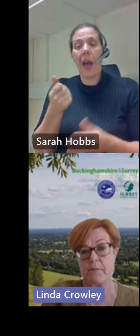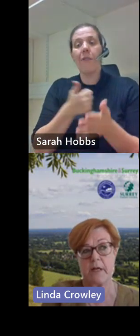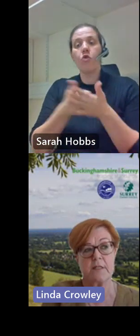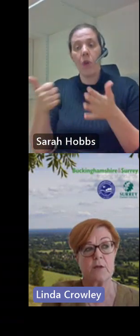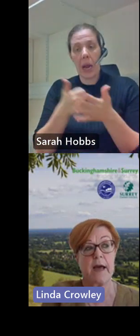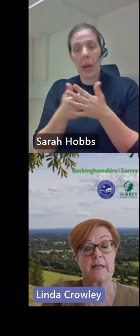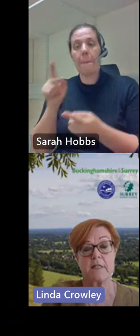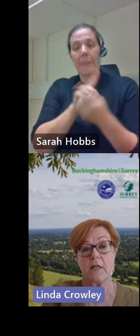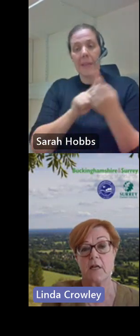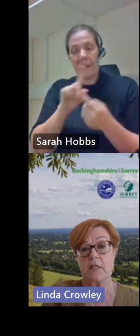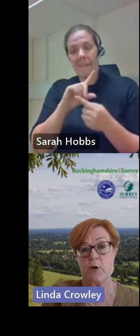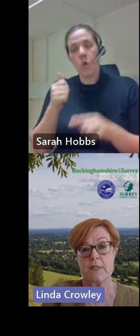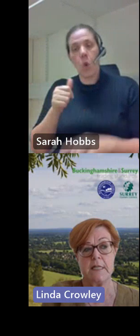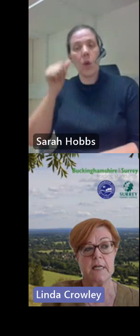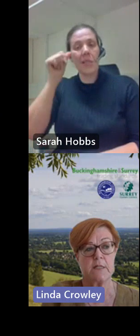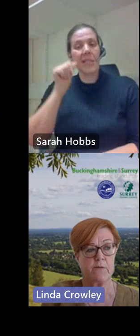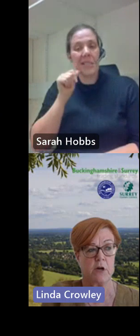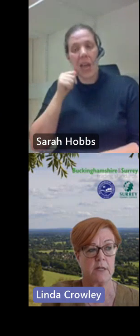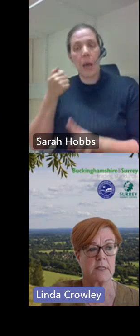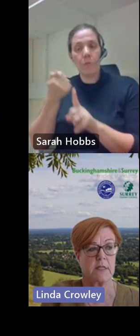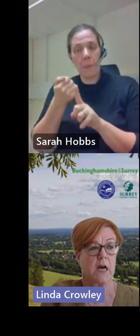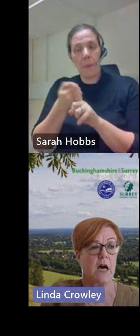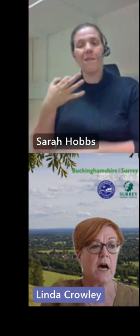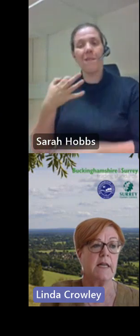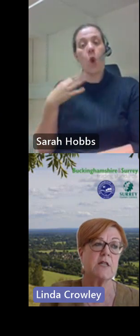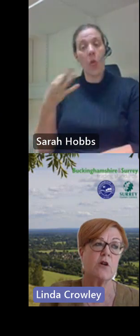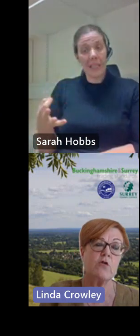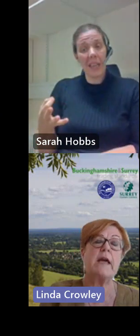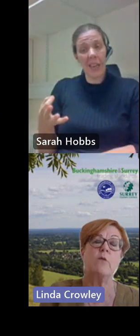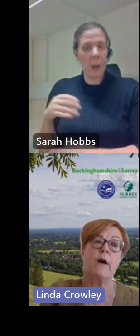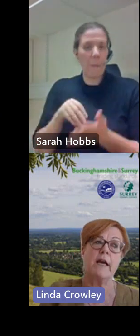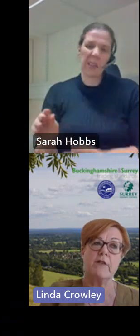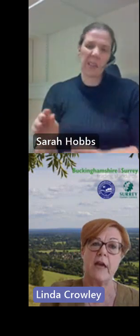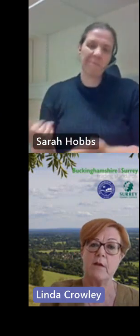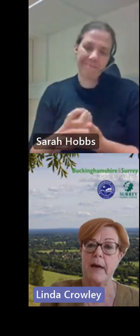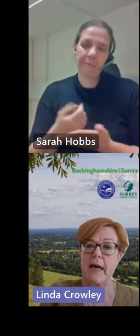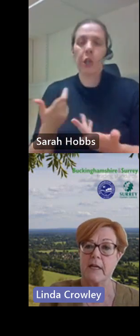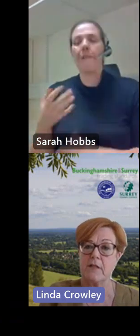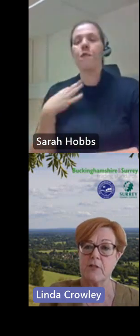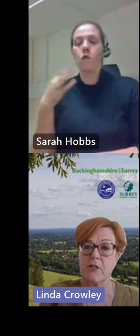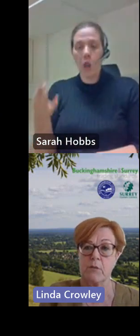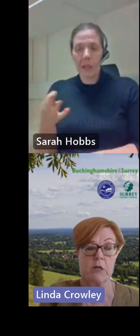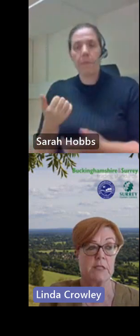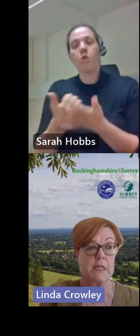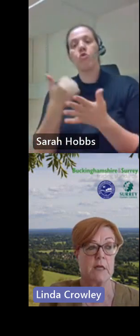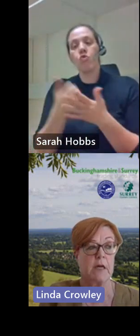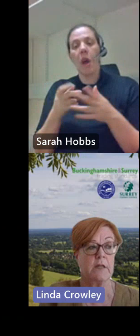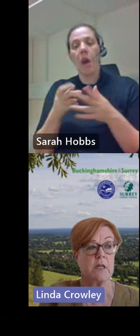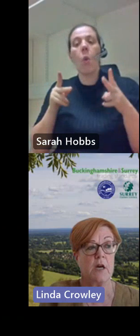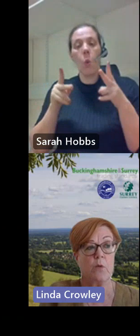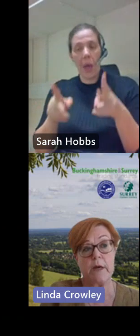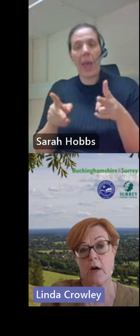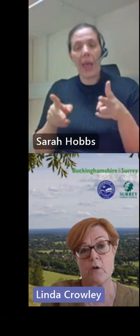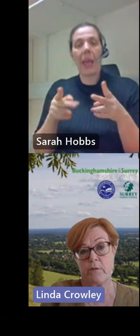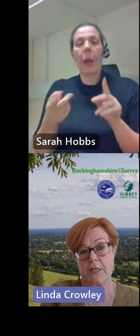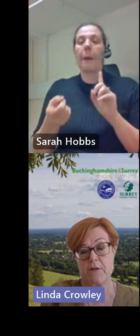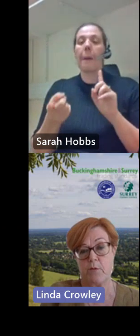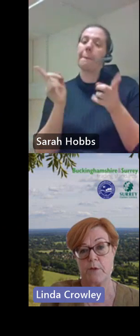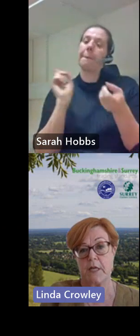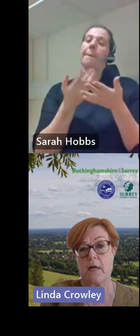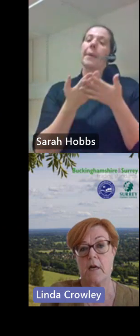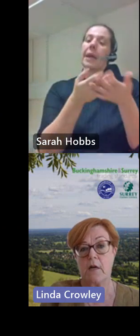scam champions who act as volunteers for us, and it's a great way of getting back to the community because we